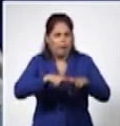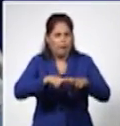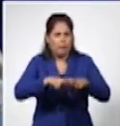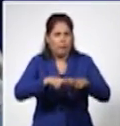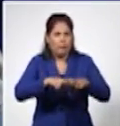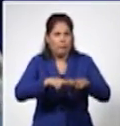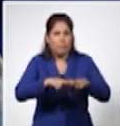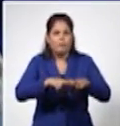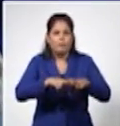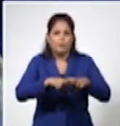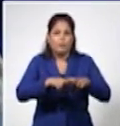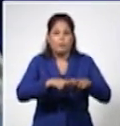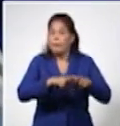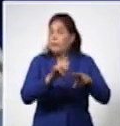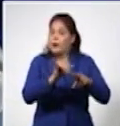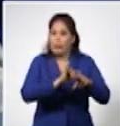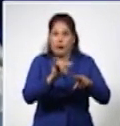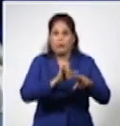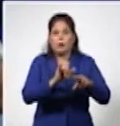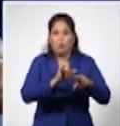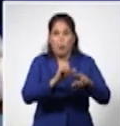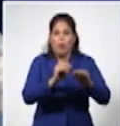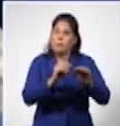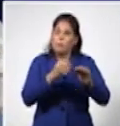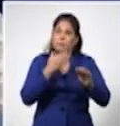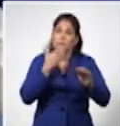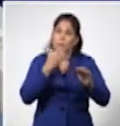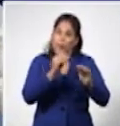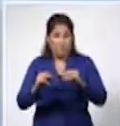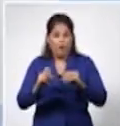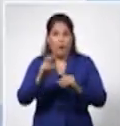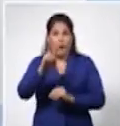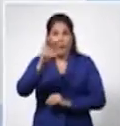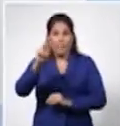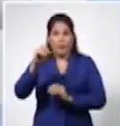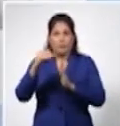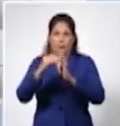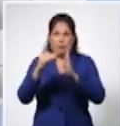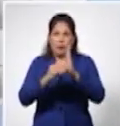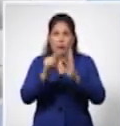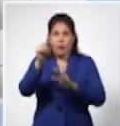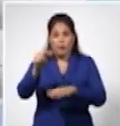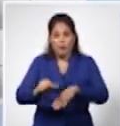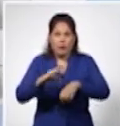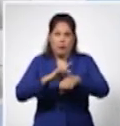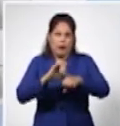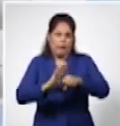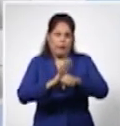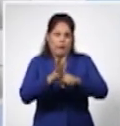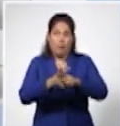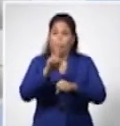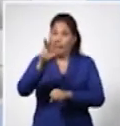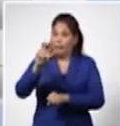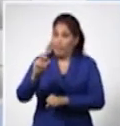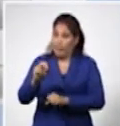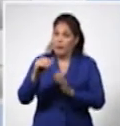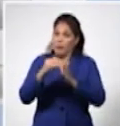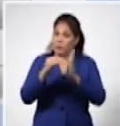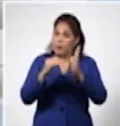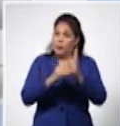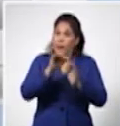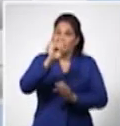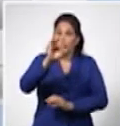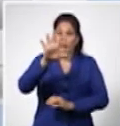another, from Havana, joined the list of serious patients. Now we're going to turn our attention to the world. As